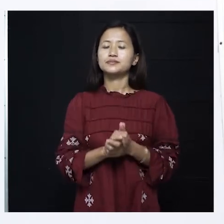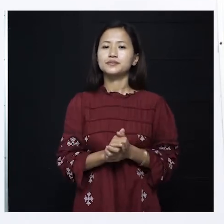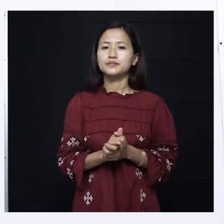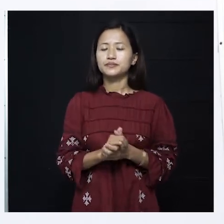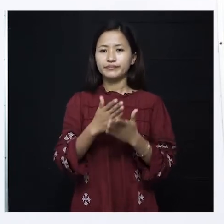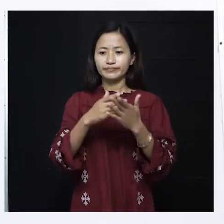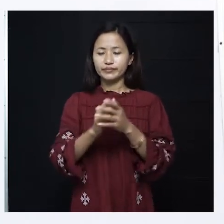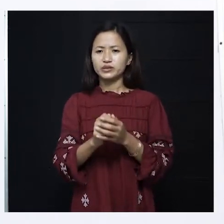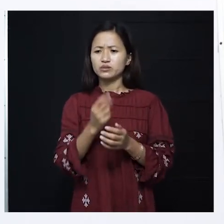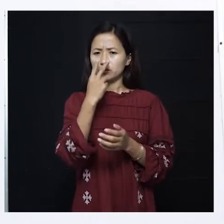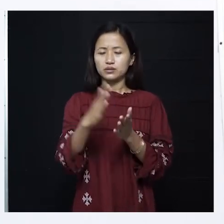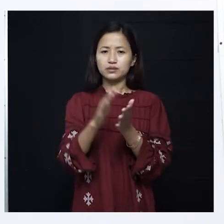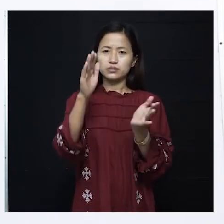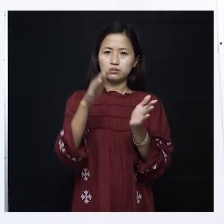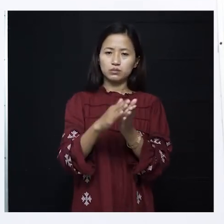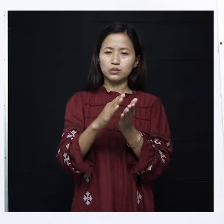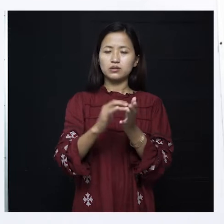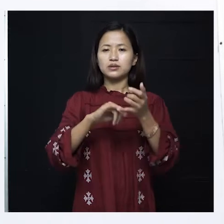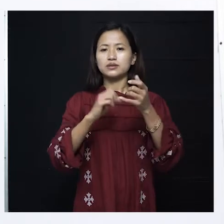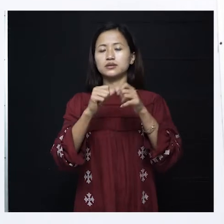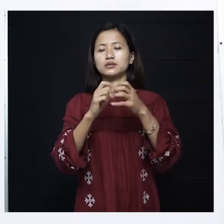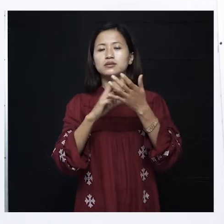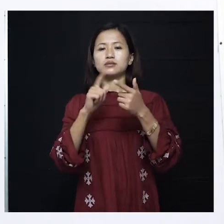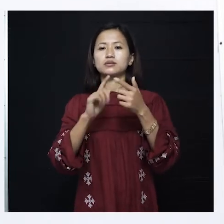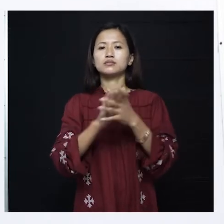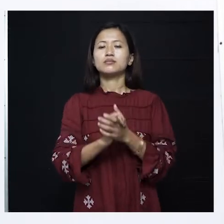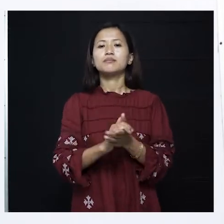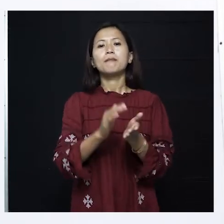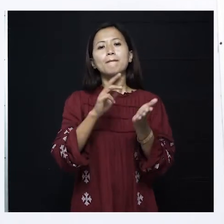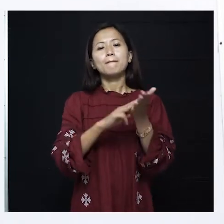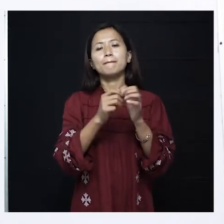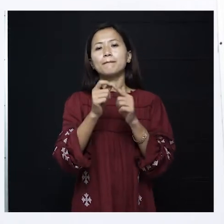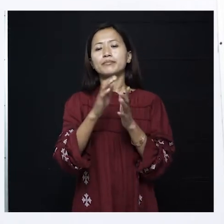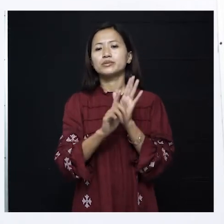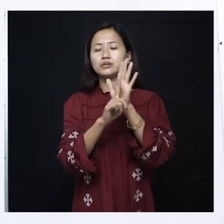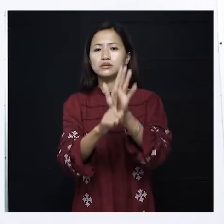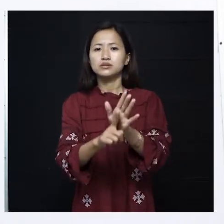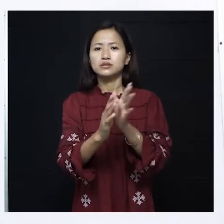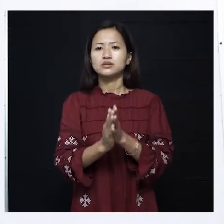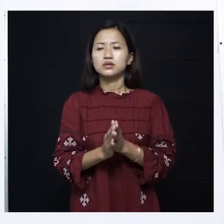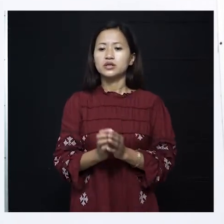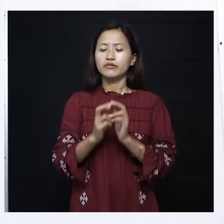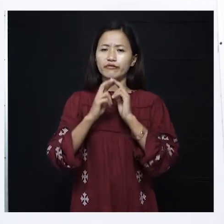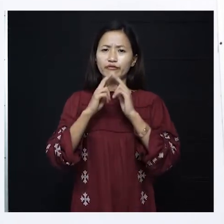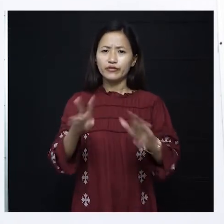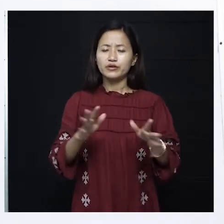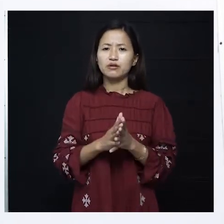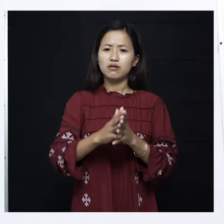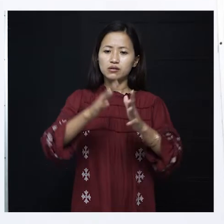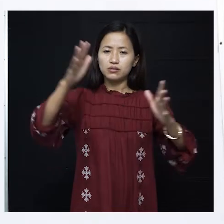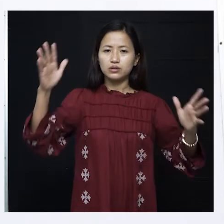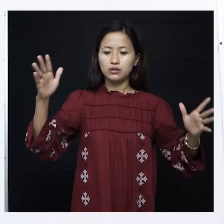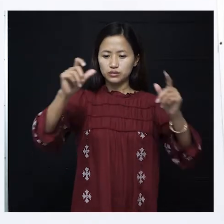this small scale map, okay, small scale map means it shows very large